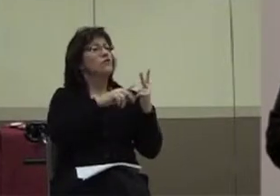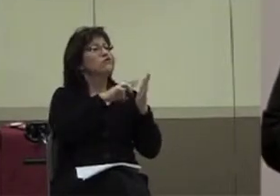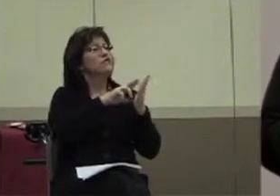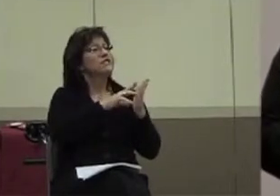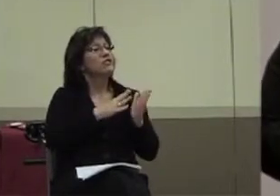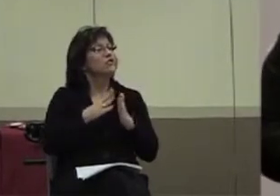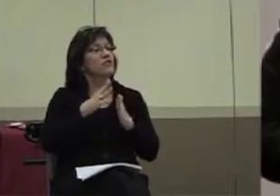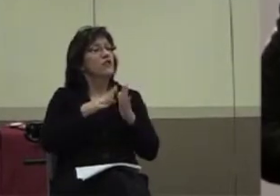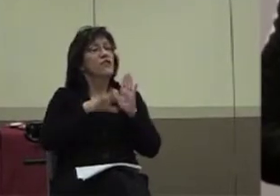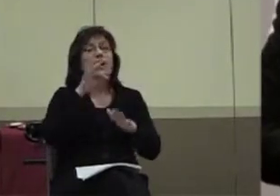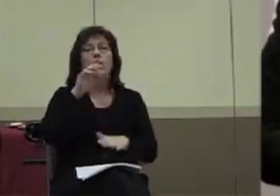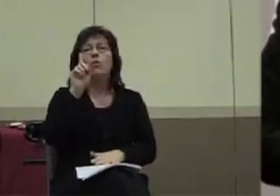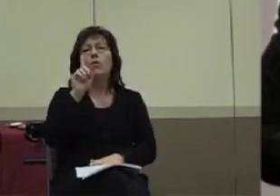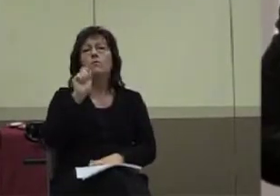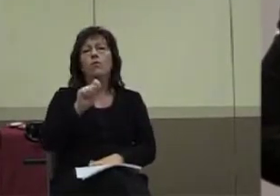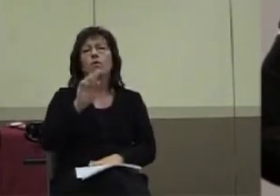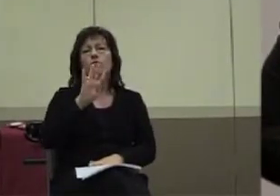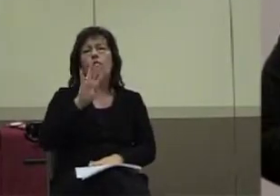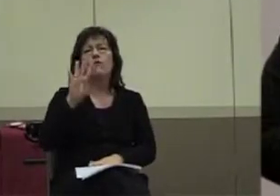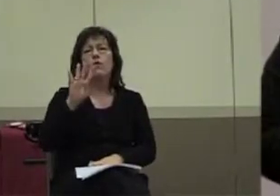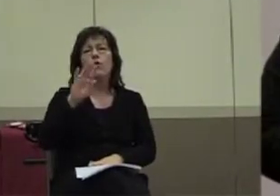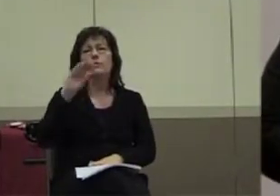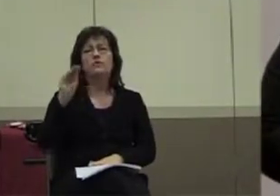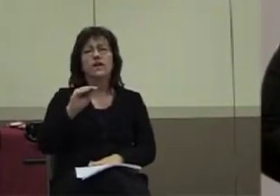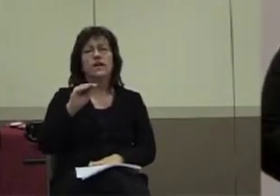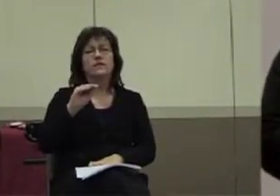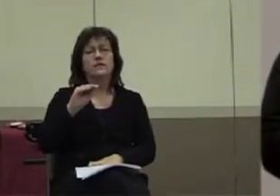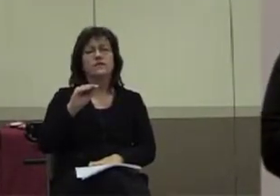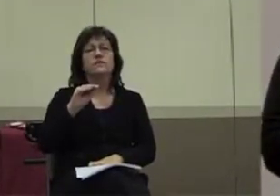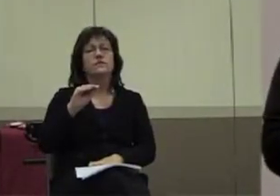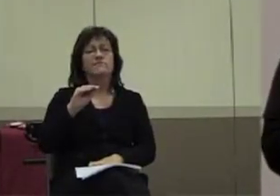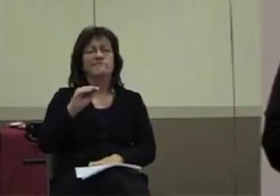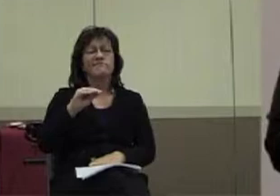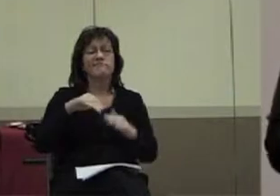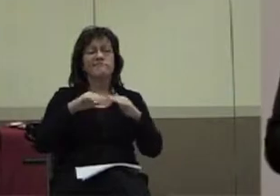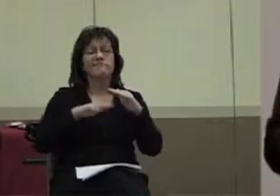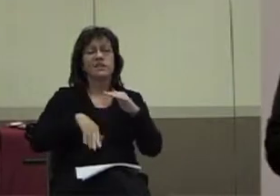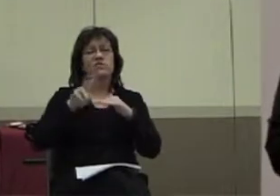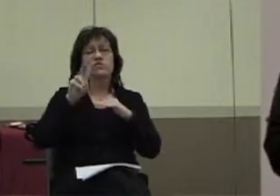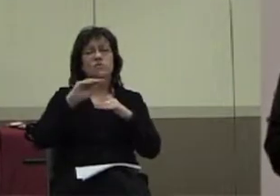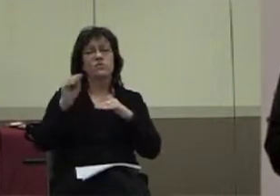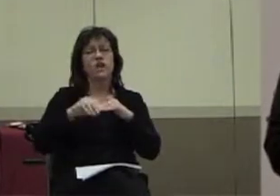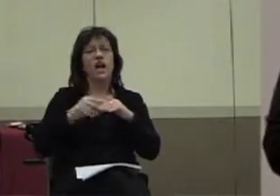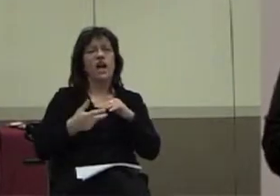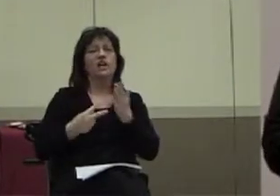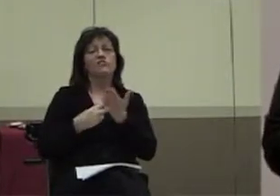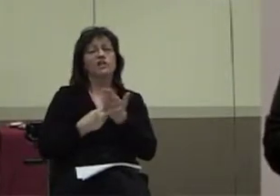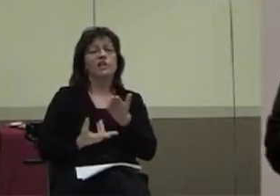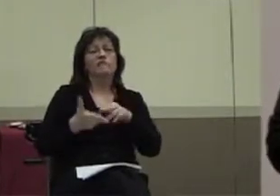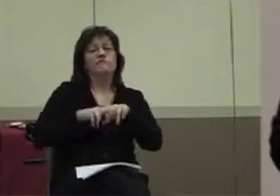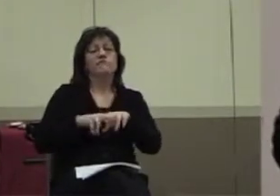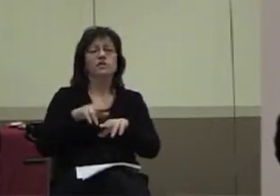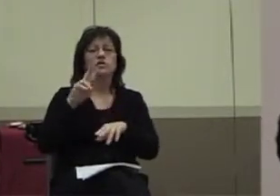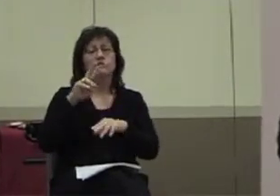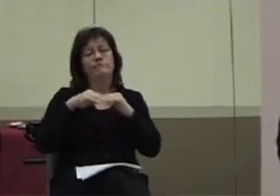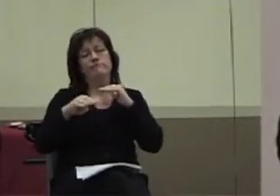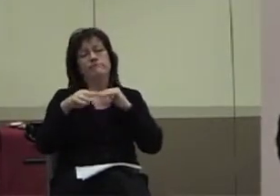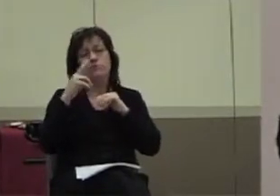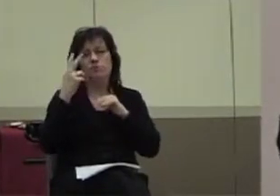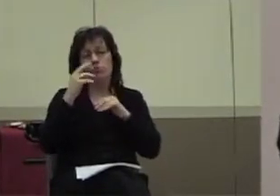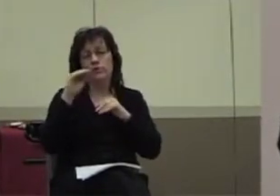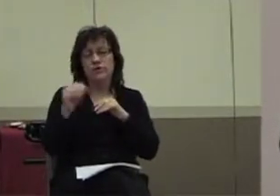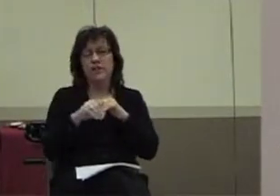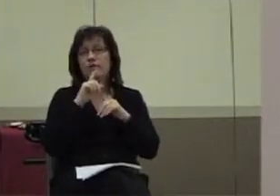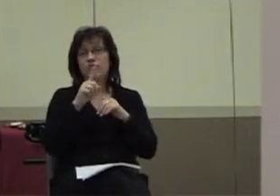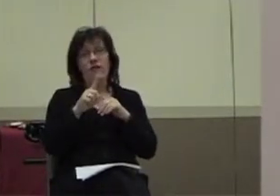was 1.44%. Less than 2%. I cheat and round up to 2% because